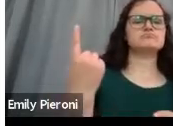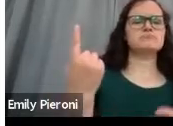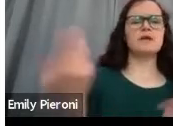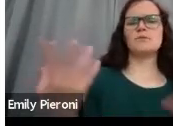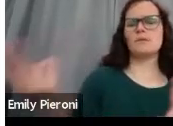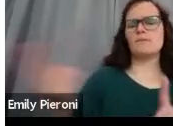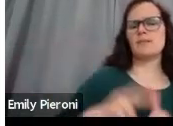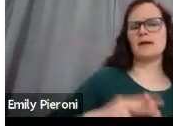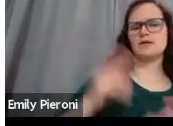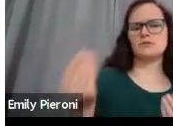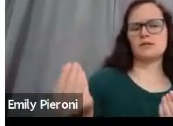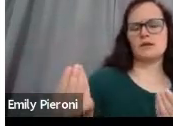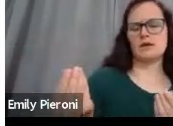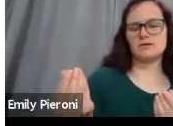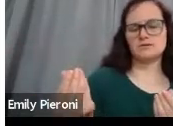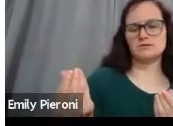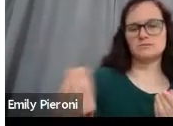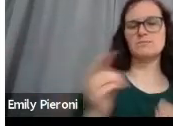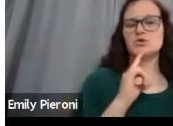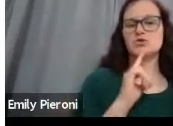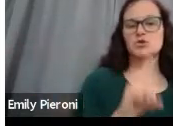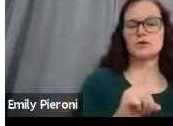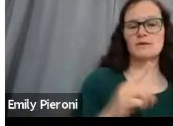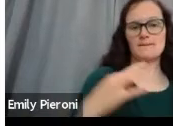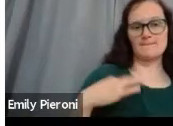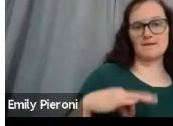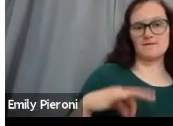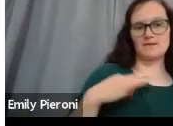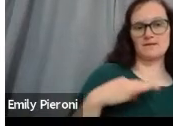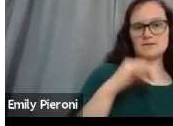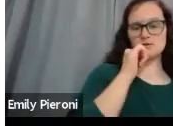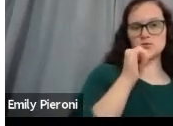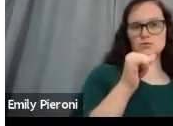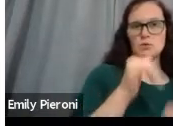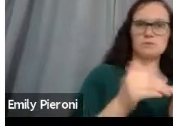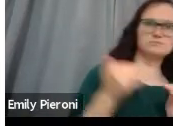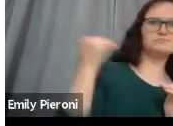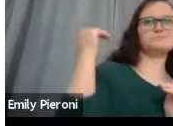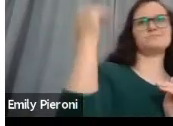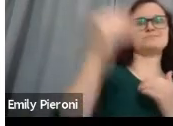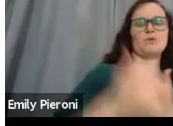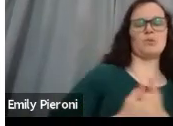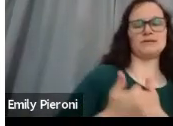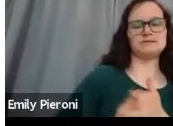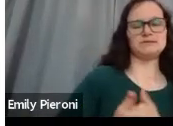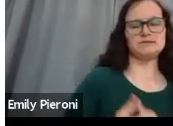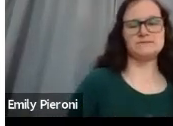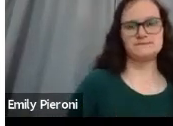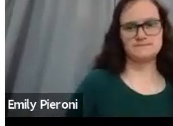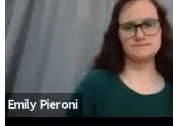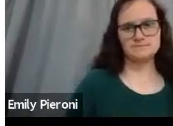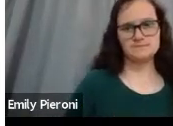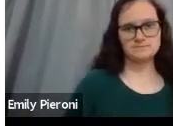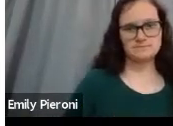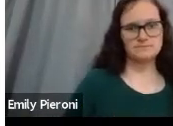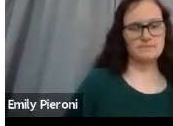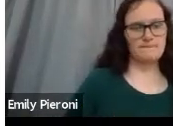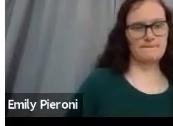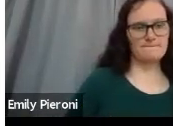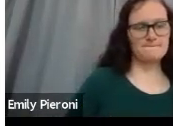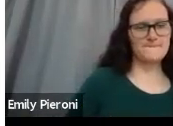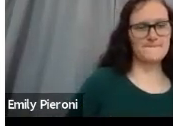and we need to make sure that the benefits don't exceed the risks. And just I mentioned some of these